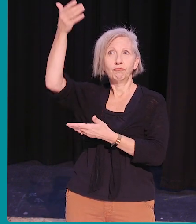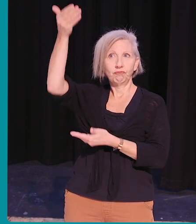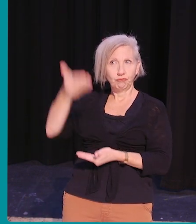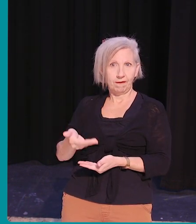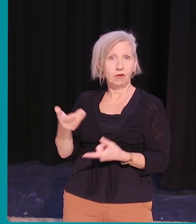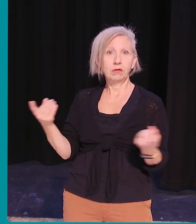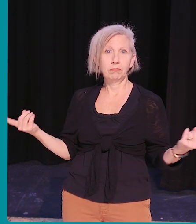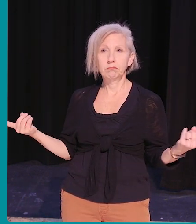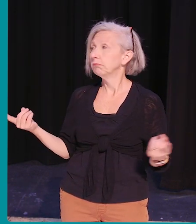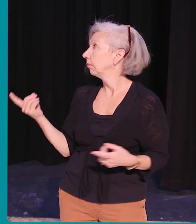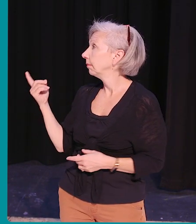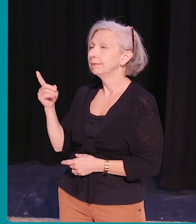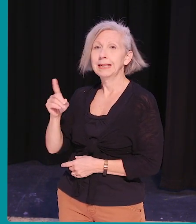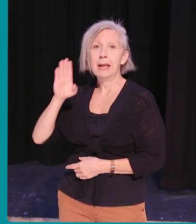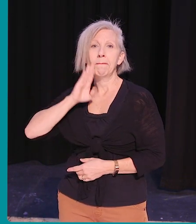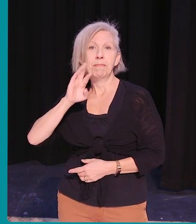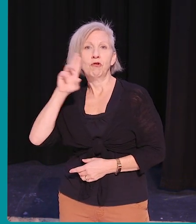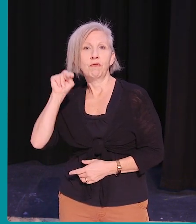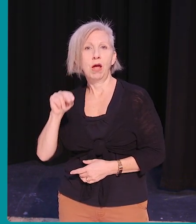Beer run.